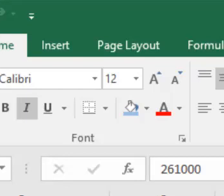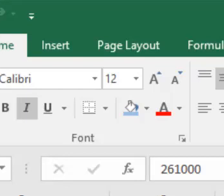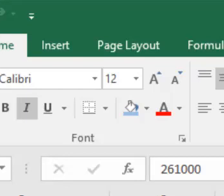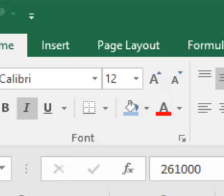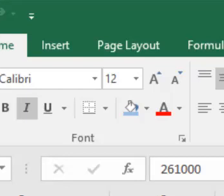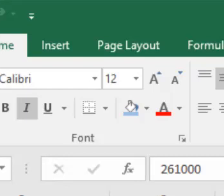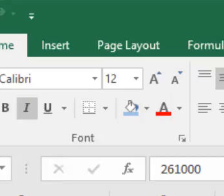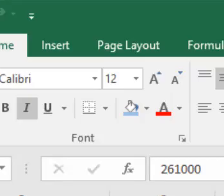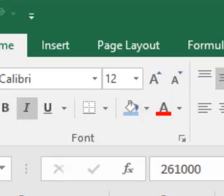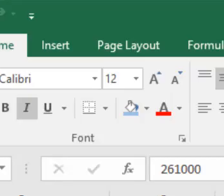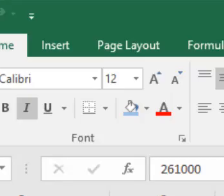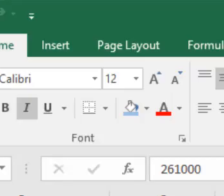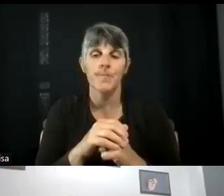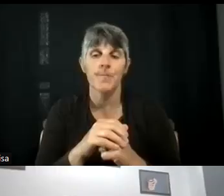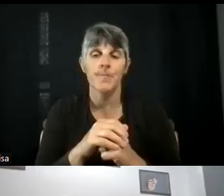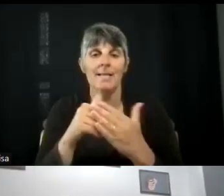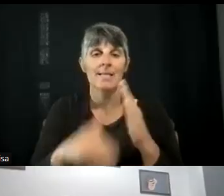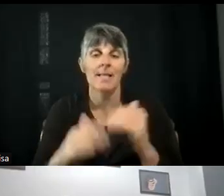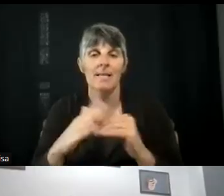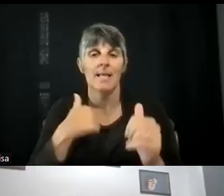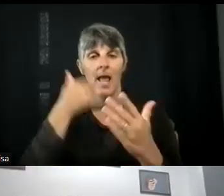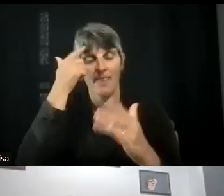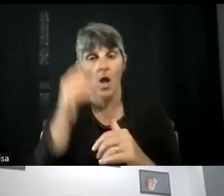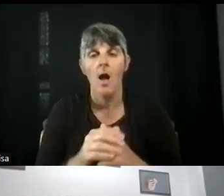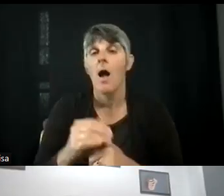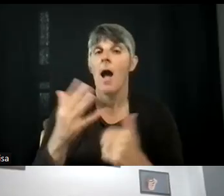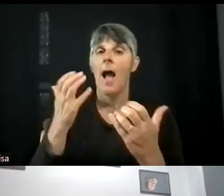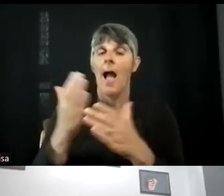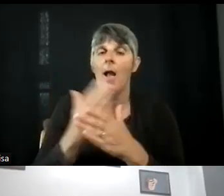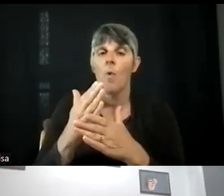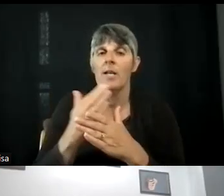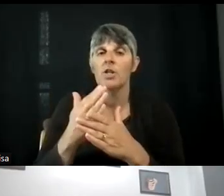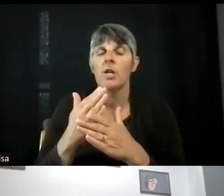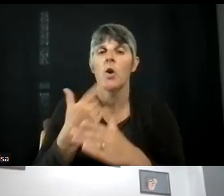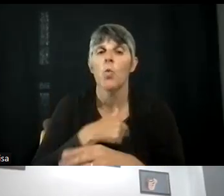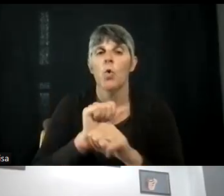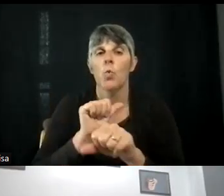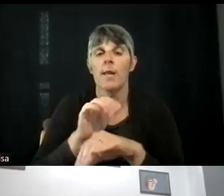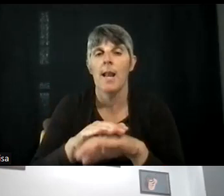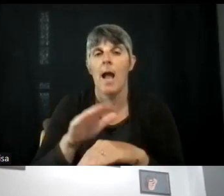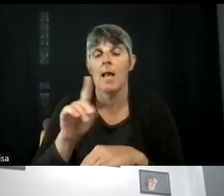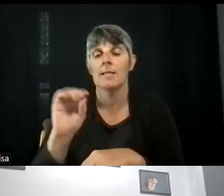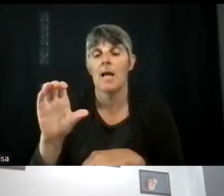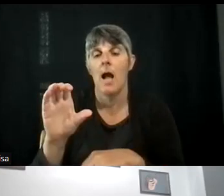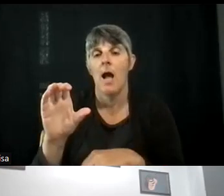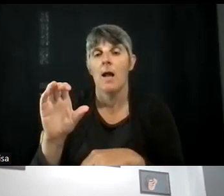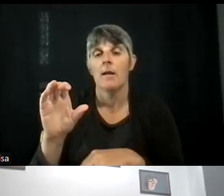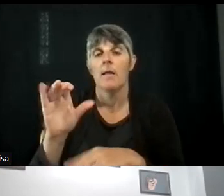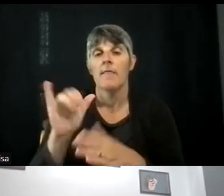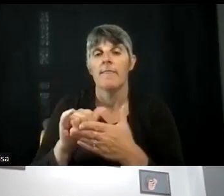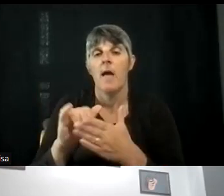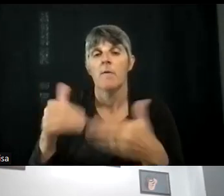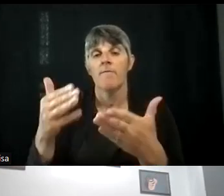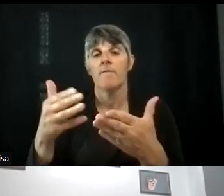organizations. So I guess it's less than I thought. I'd like to share, we're working on a document that gives